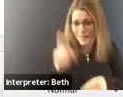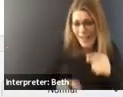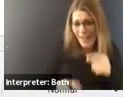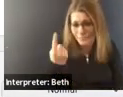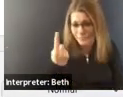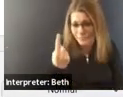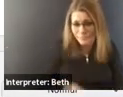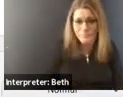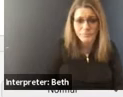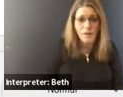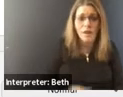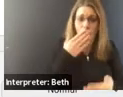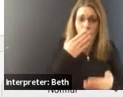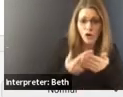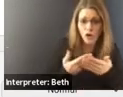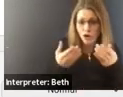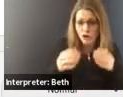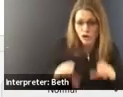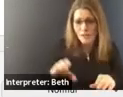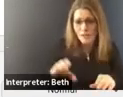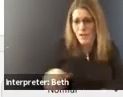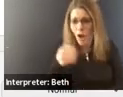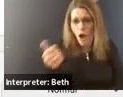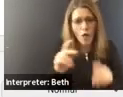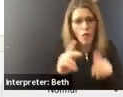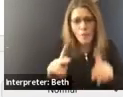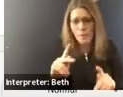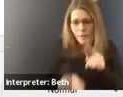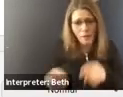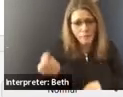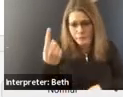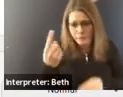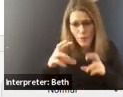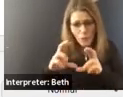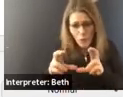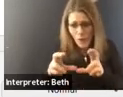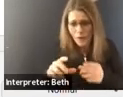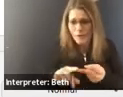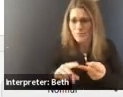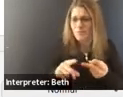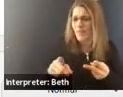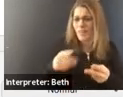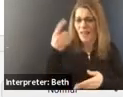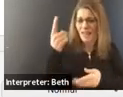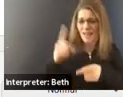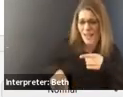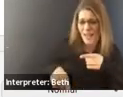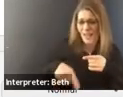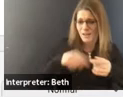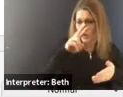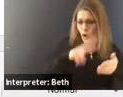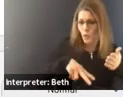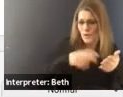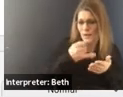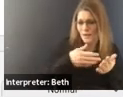can't read the rendering. They can't read the sketch. They might need a prototype in front of them to see